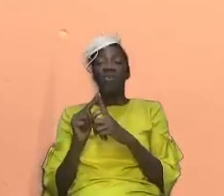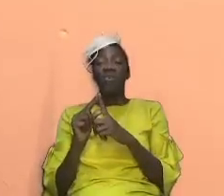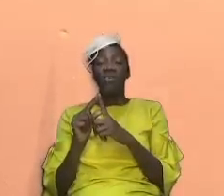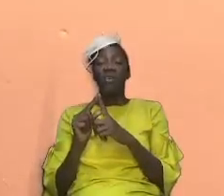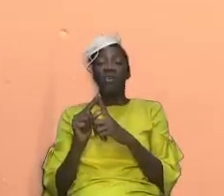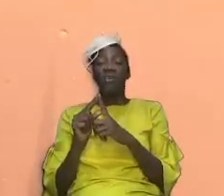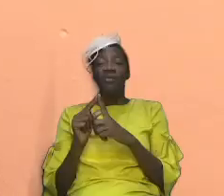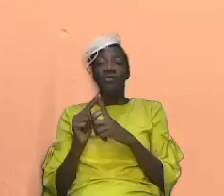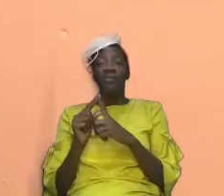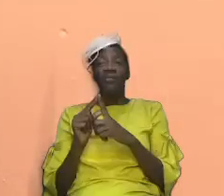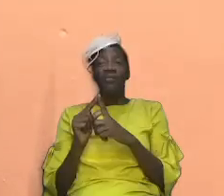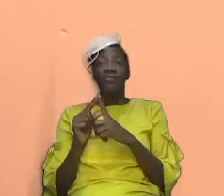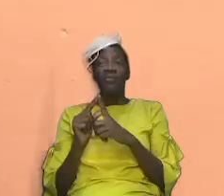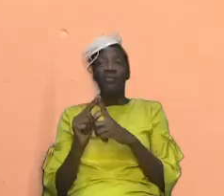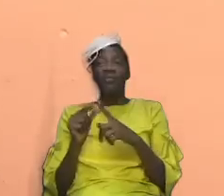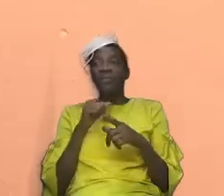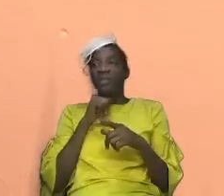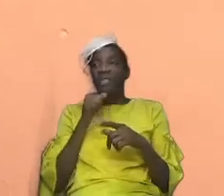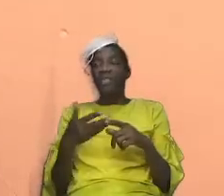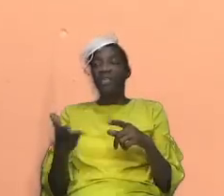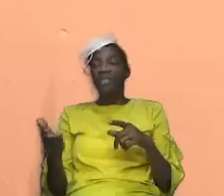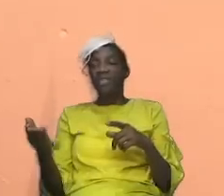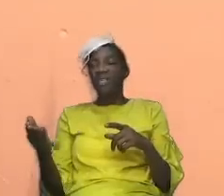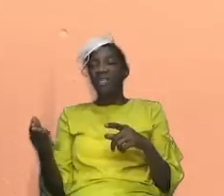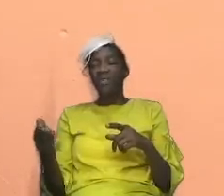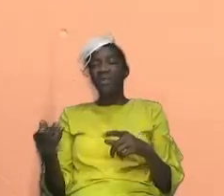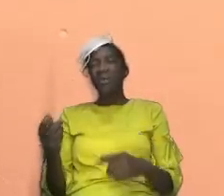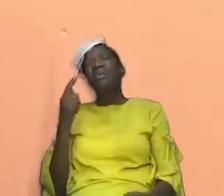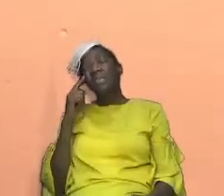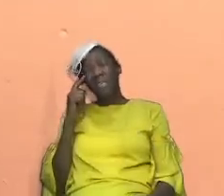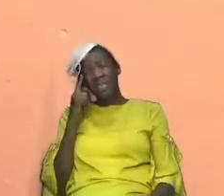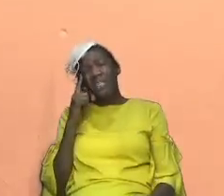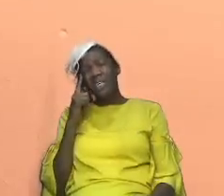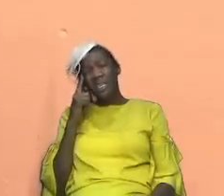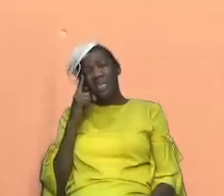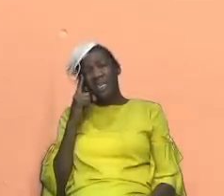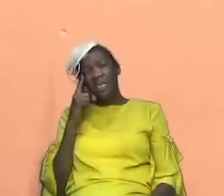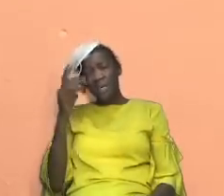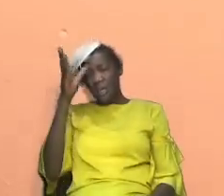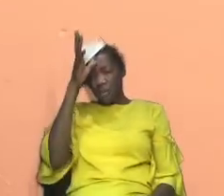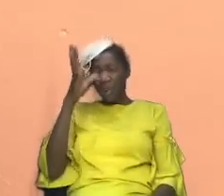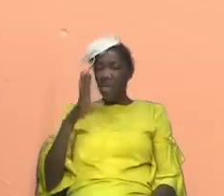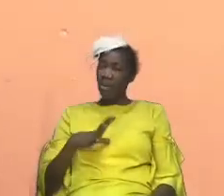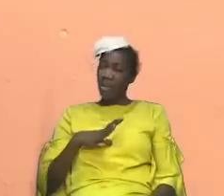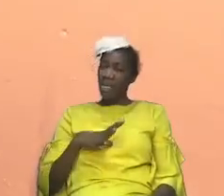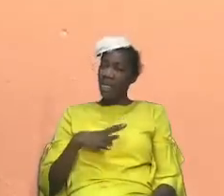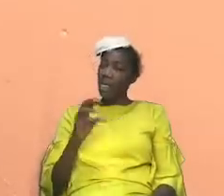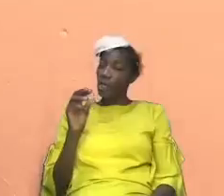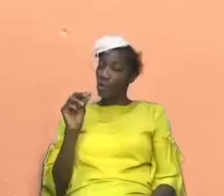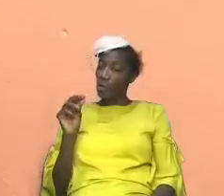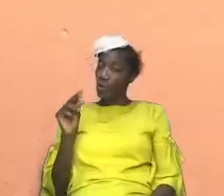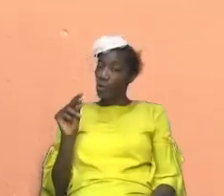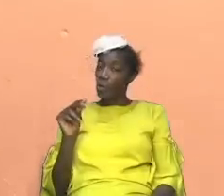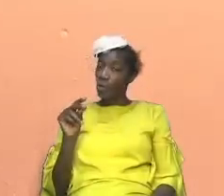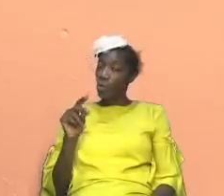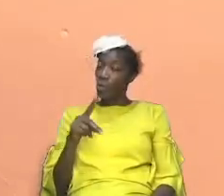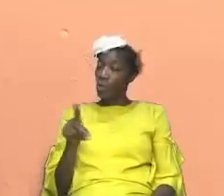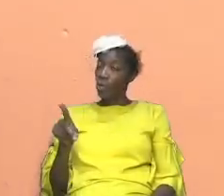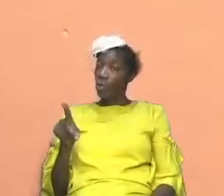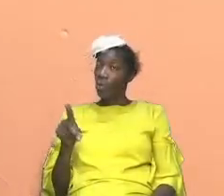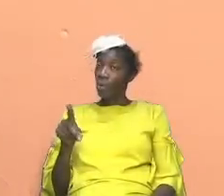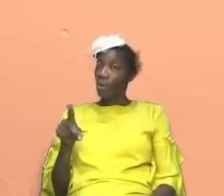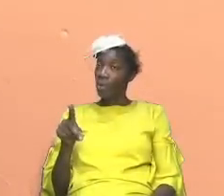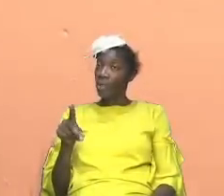Almighty God. These are not things conjured up by men placed in a position, but these things